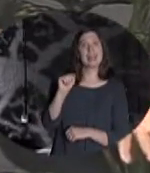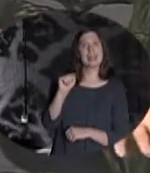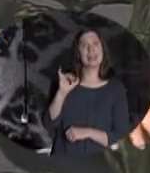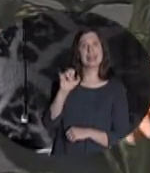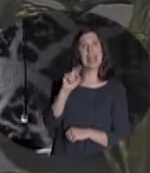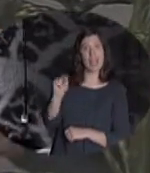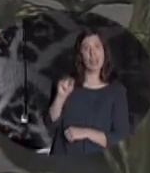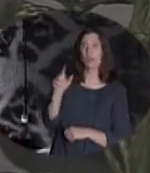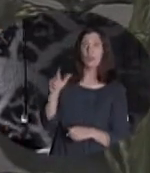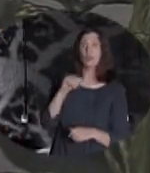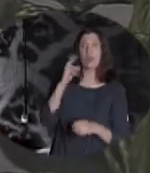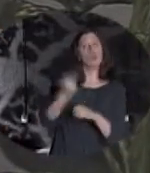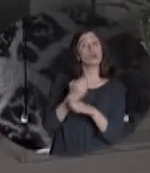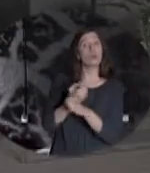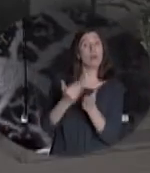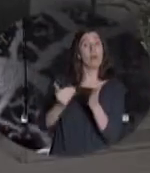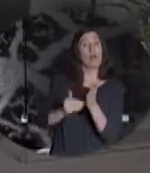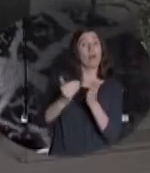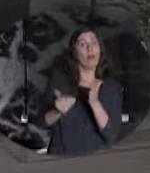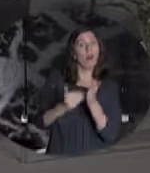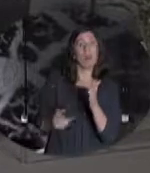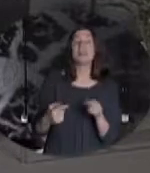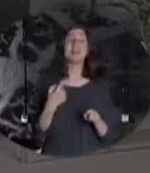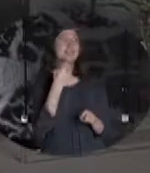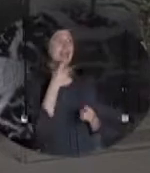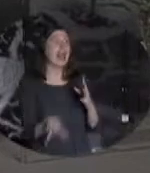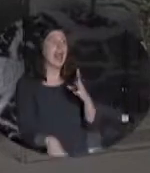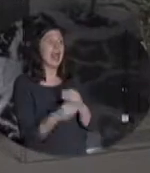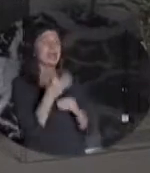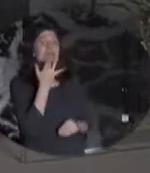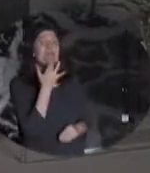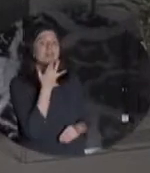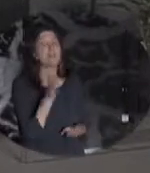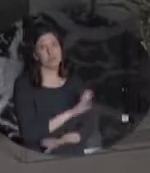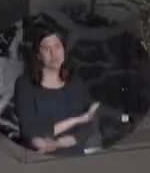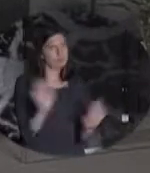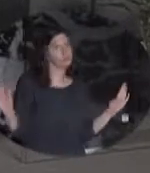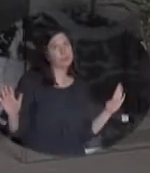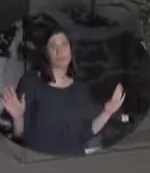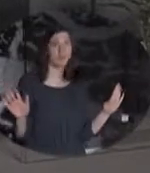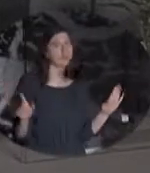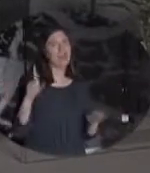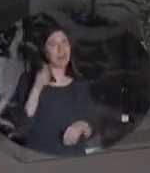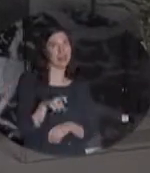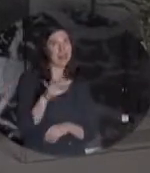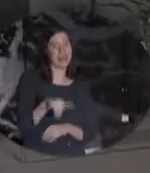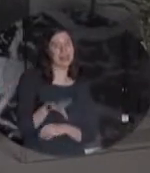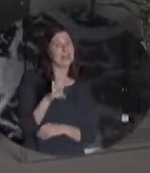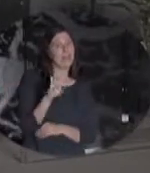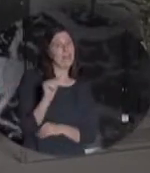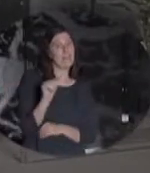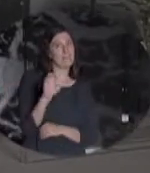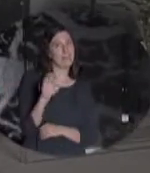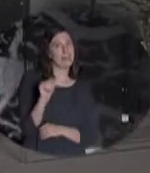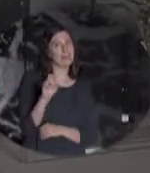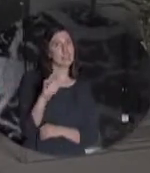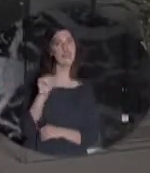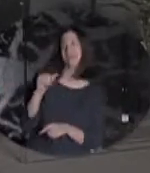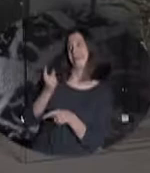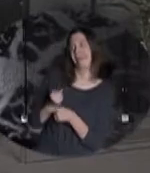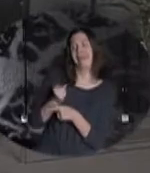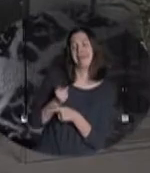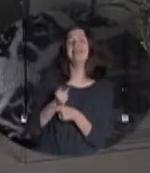you can't. And people say, like, you know, it adds flavor to leave those on the grill, but that's not. It adds bacteria. And it adds, you know, all these other sorts of things. And